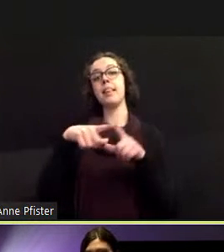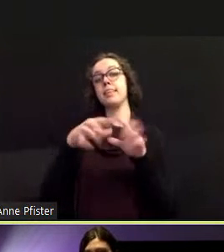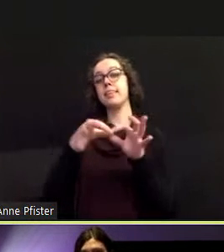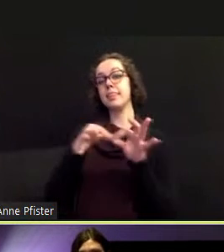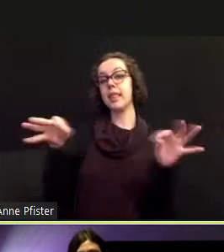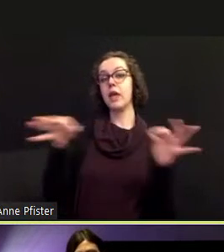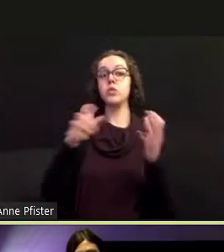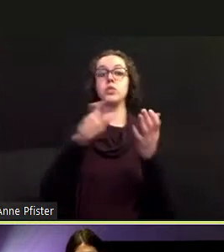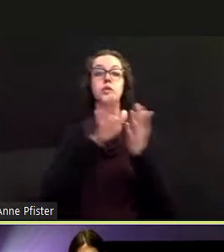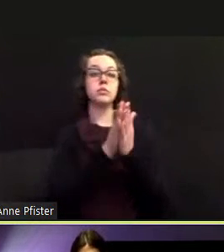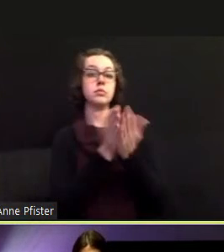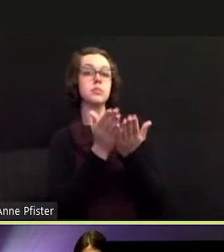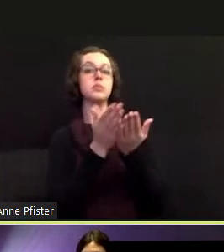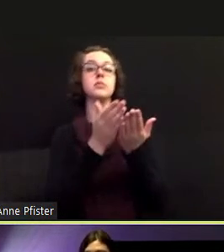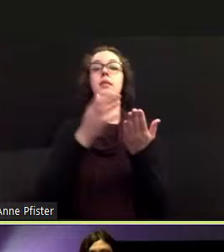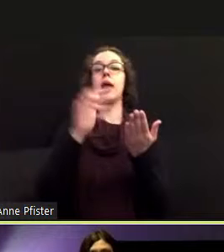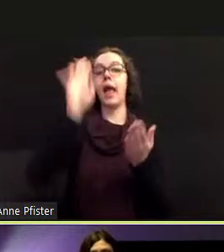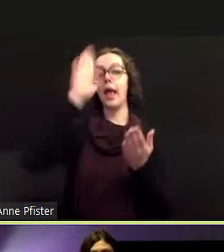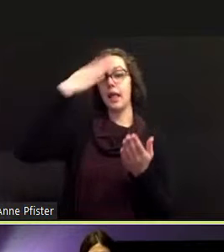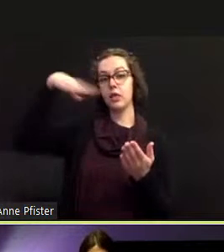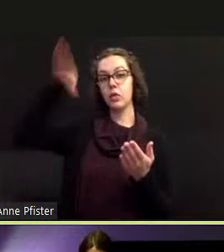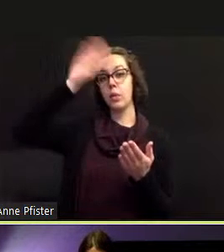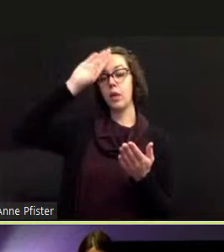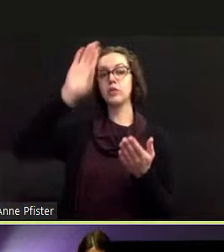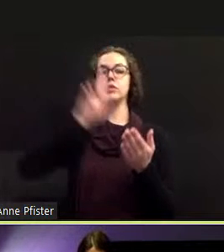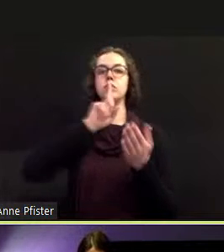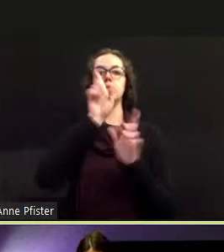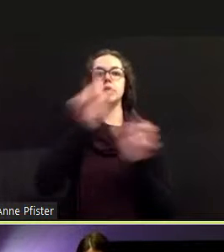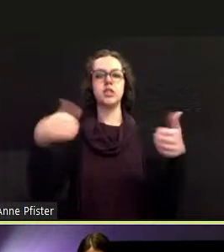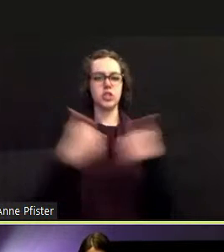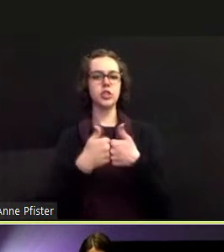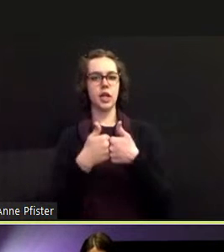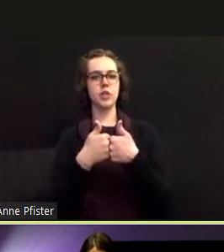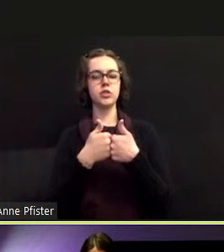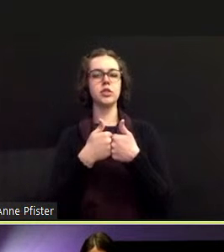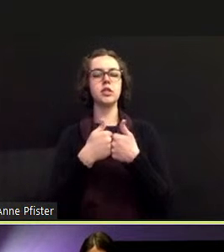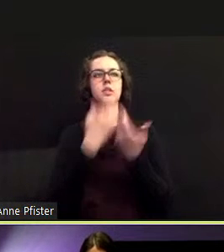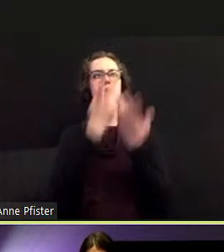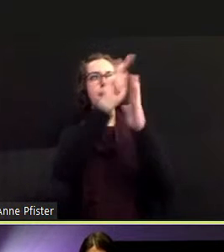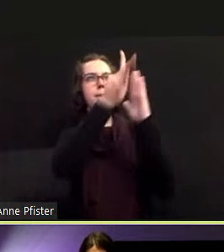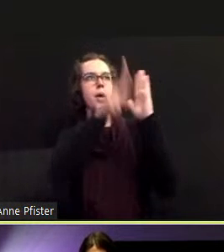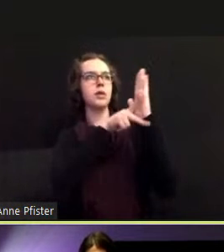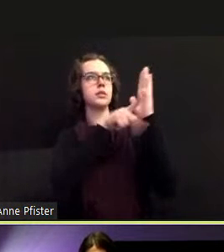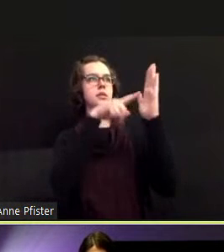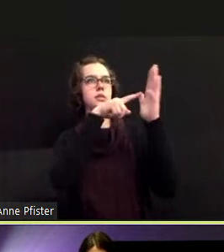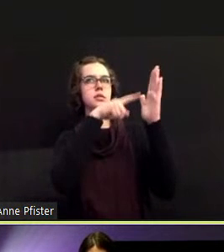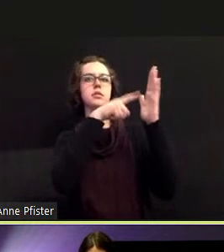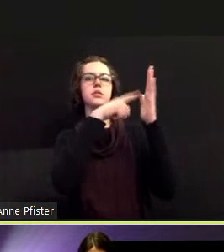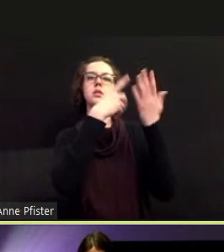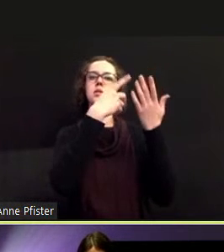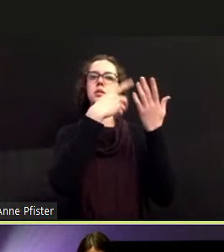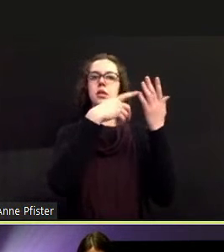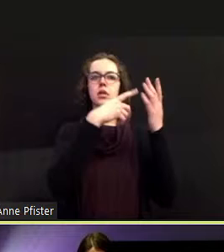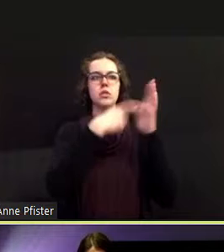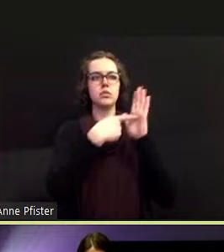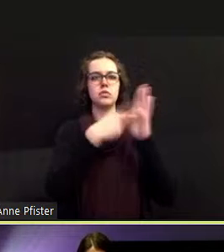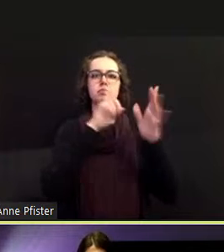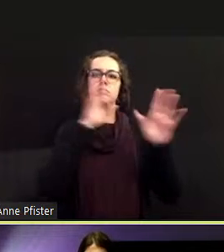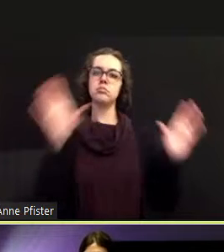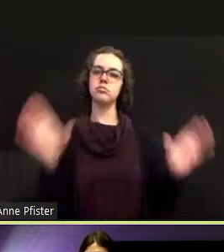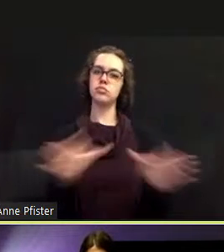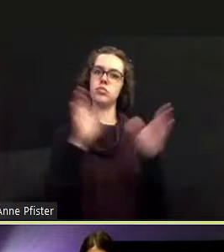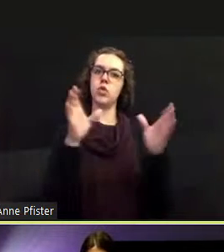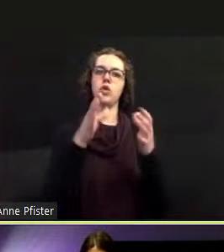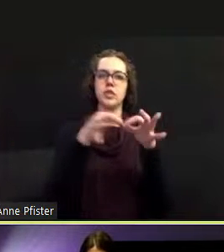linguistic anthropology seeks to challenge, as Zentea puts it, policies that encourage and enforce subjugation, and